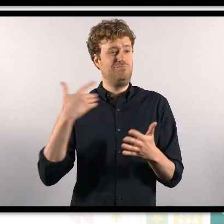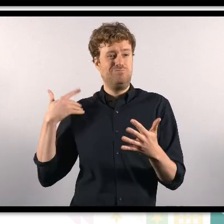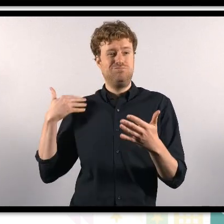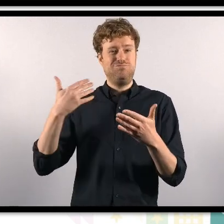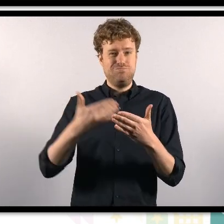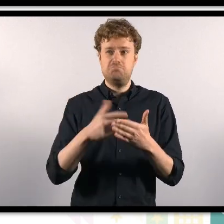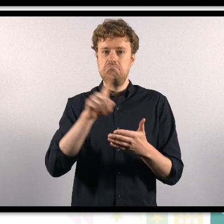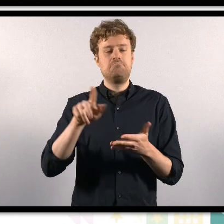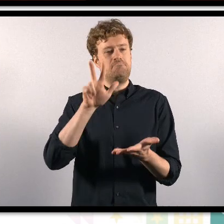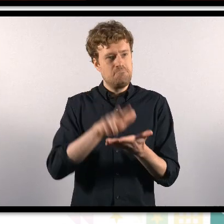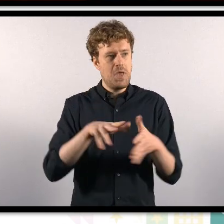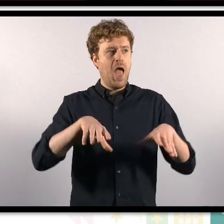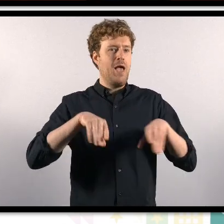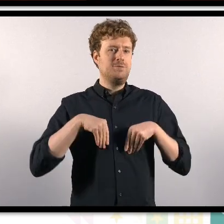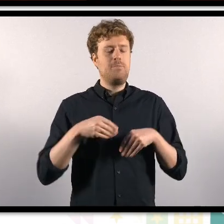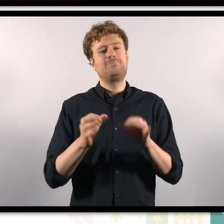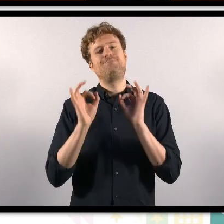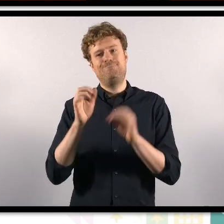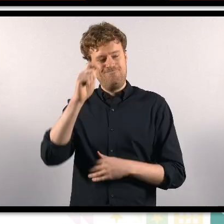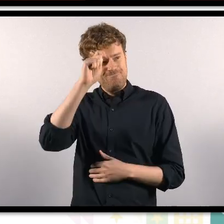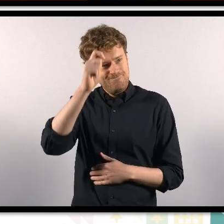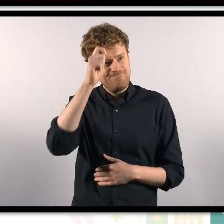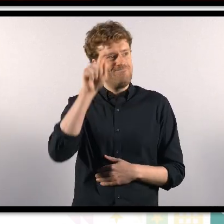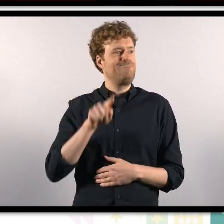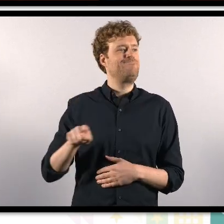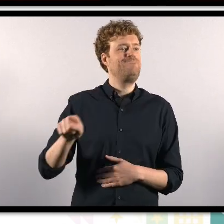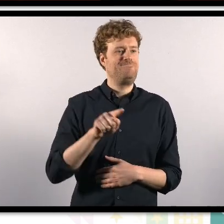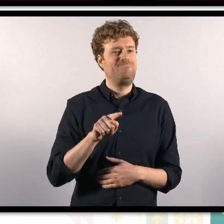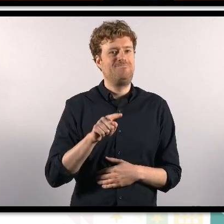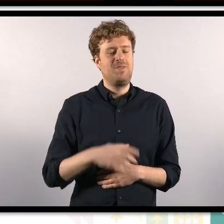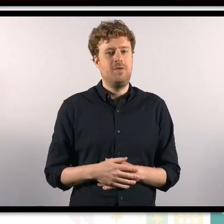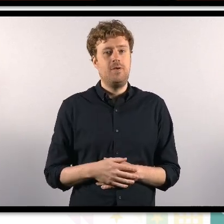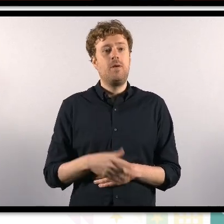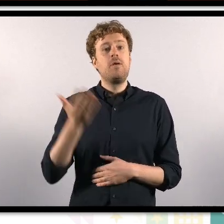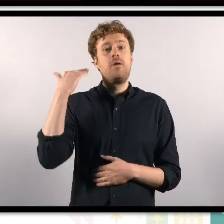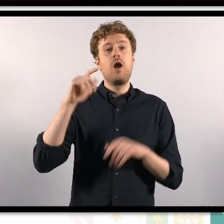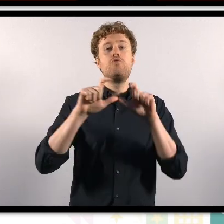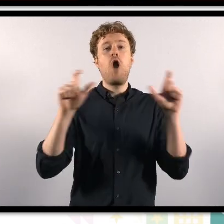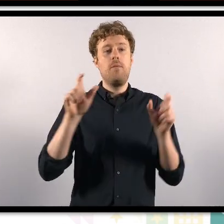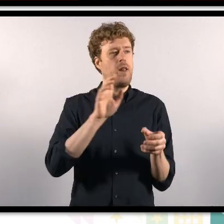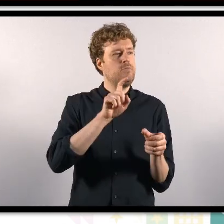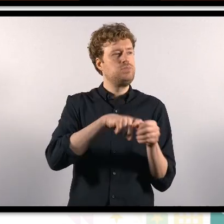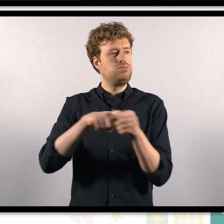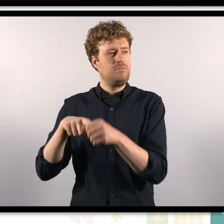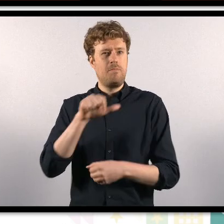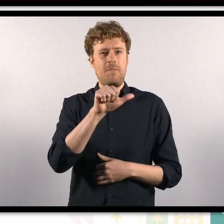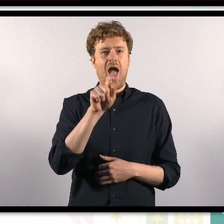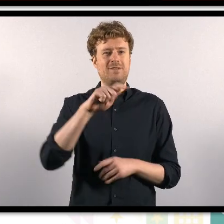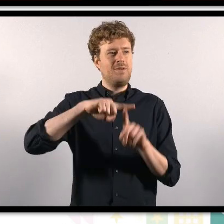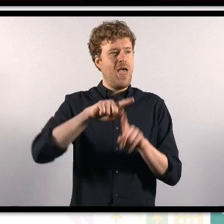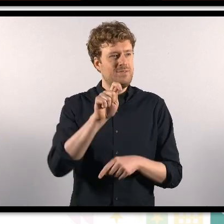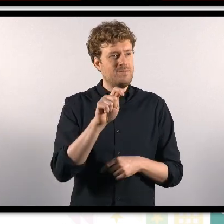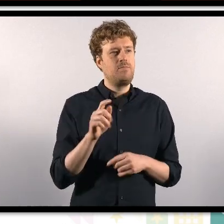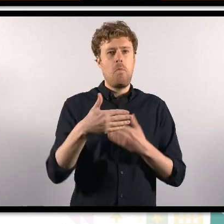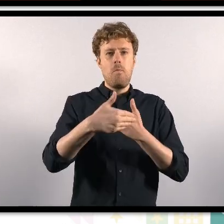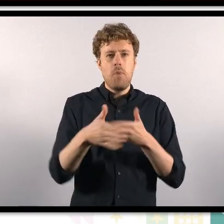Cosmetic, Mesosphere, Red Hat, Switch, Twitter, Univa, VMware, and Weaveworks. That was a very small list of organizations, and some of